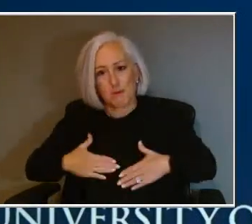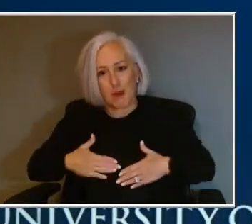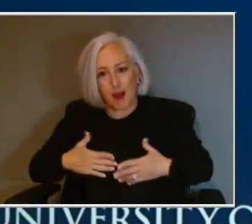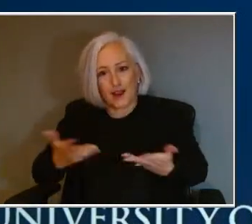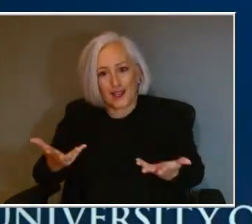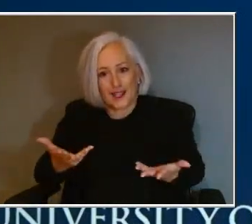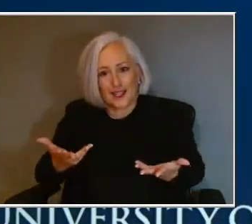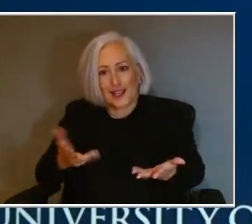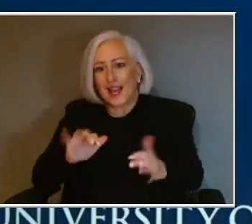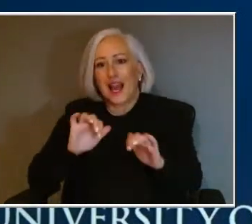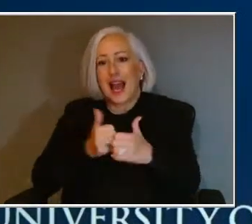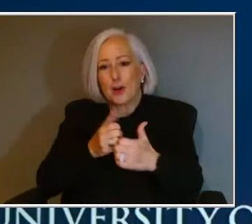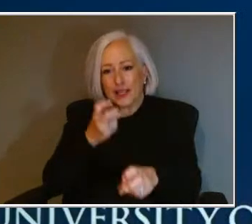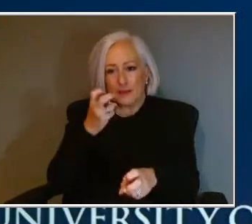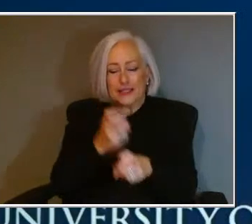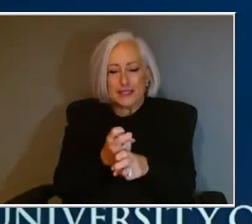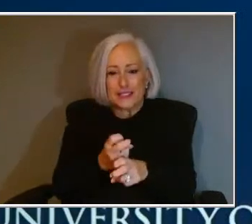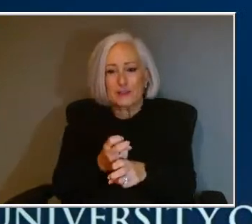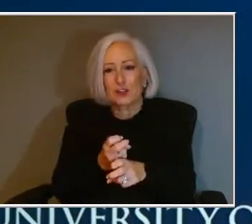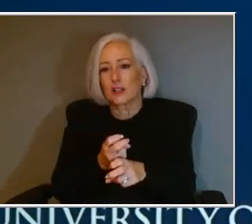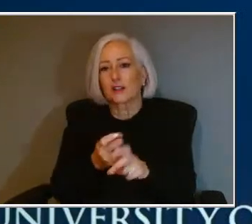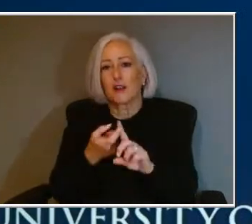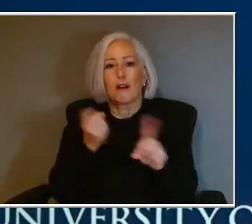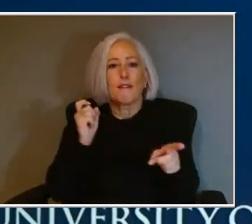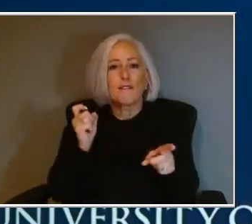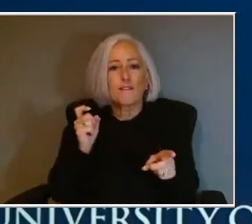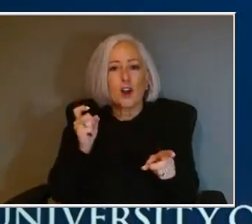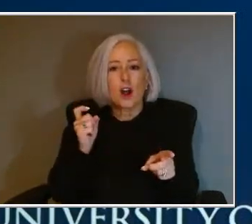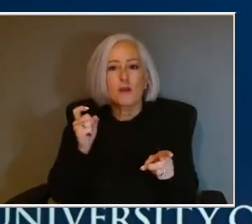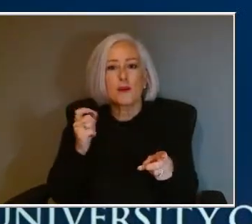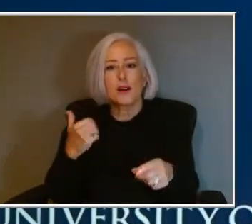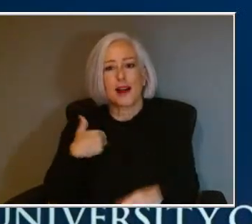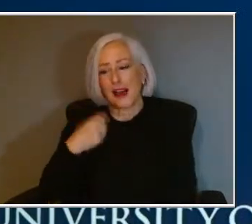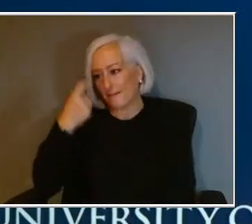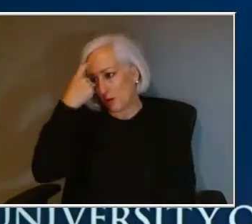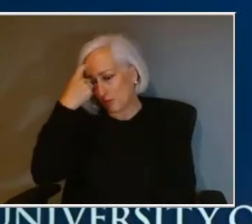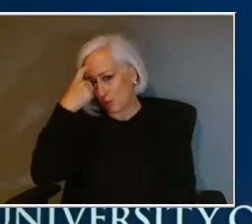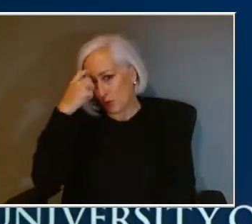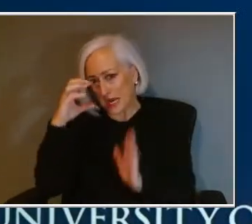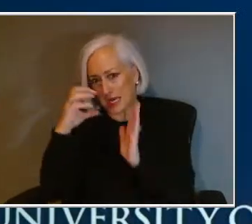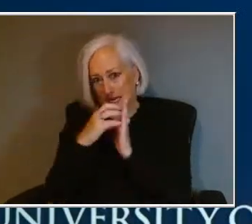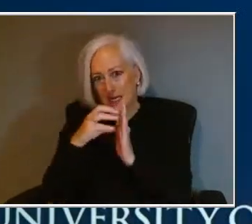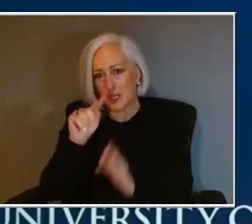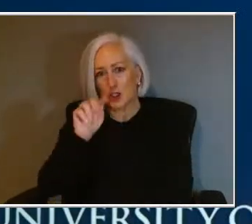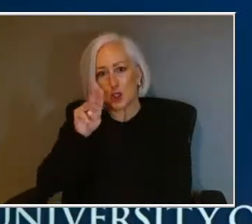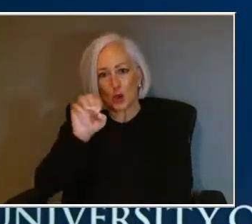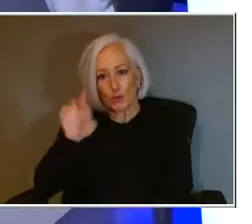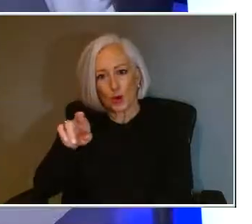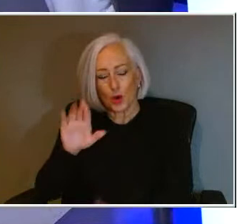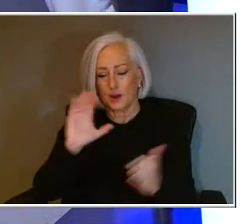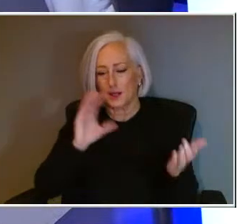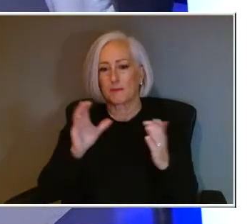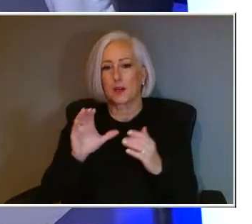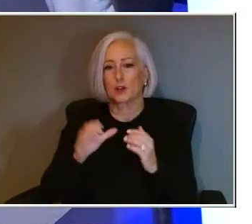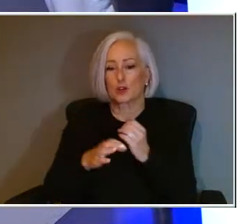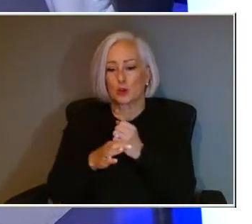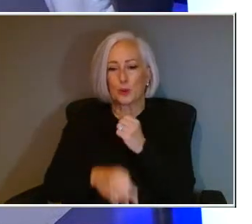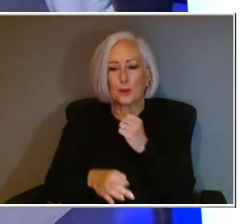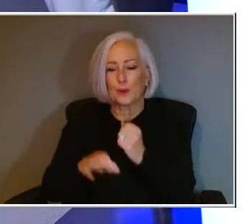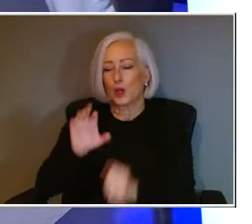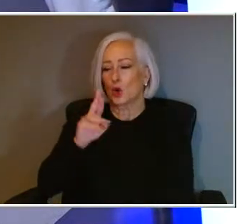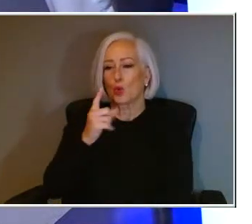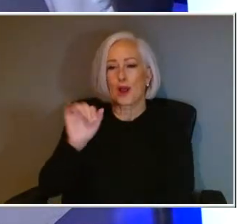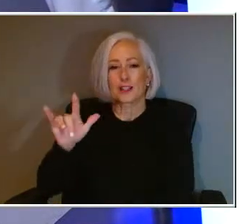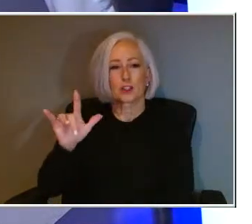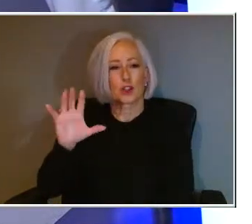it be different? I mean, how can it be different from I have a brain tumor or a rectal cancer? It shouldn't be. It shouldn't be. Dr. Kasi, your thoughts?